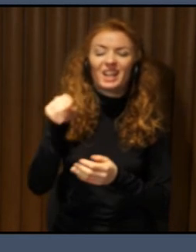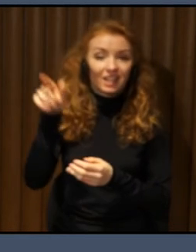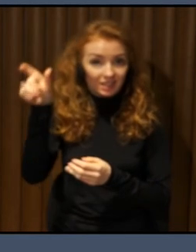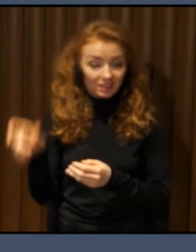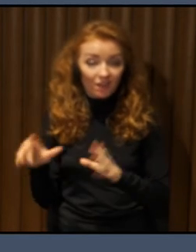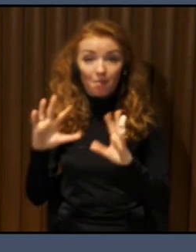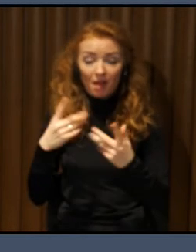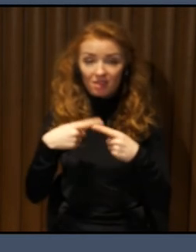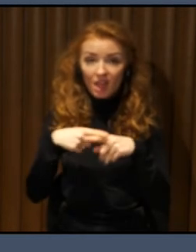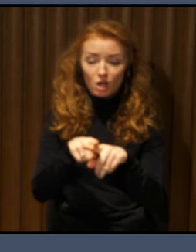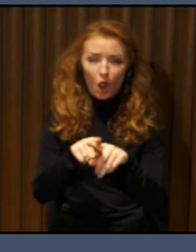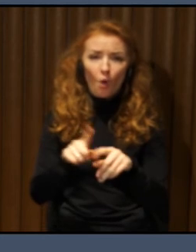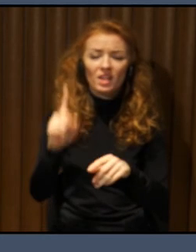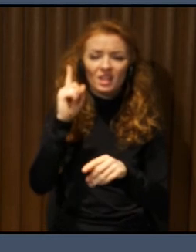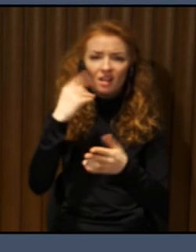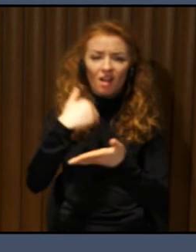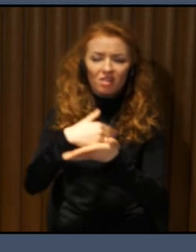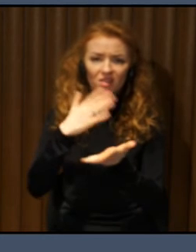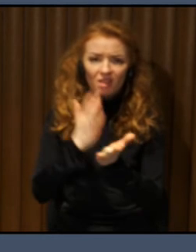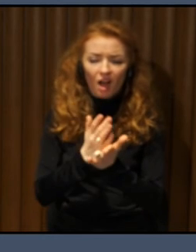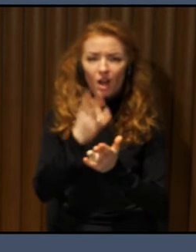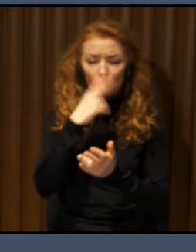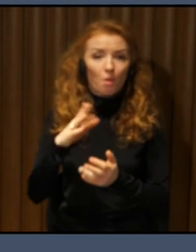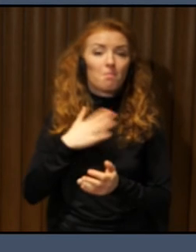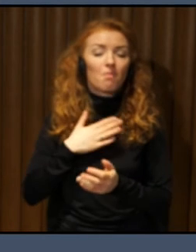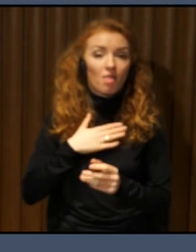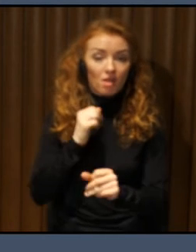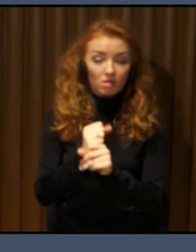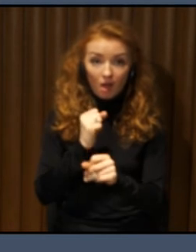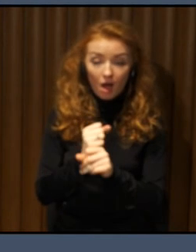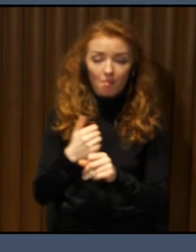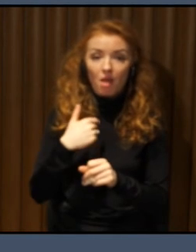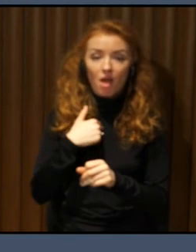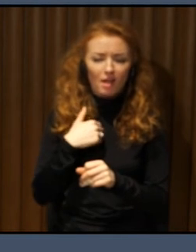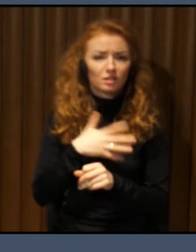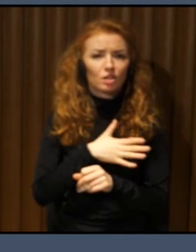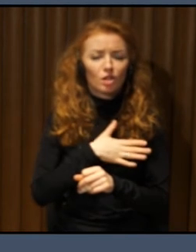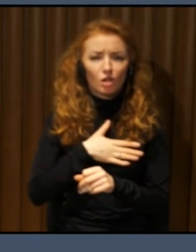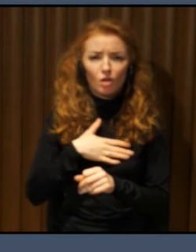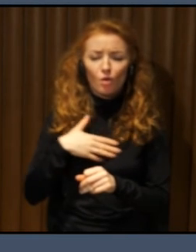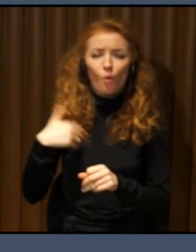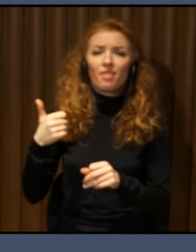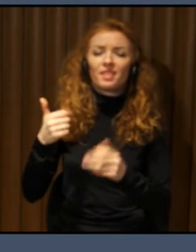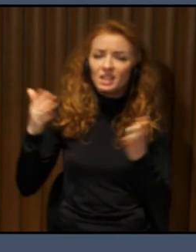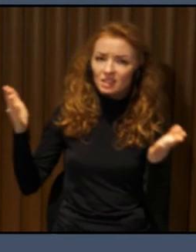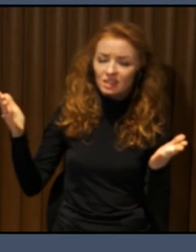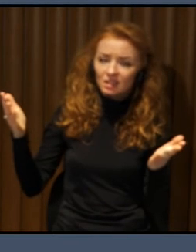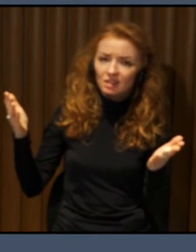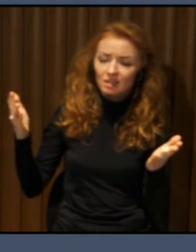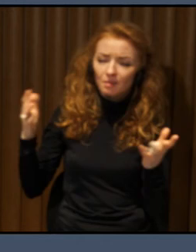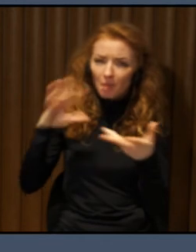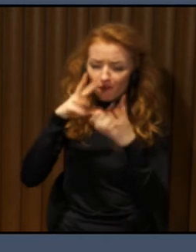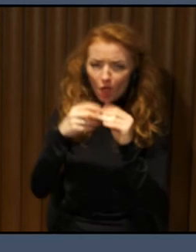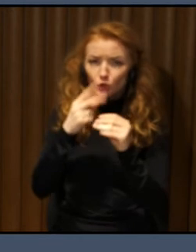the people portion of this, the system change portion, which is such a pivotal part of what we do. And so while I've talked about the technology, because I have